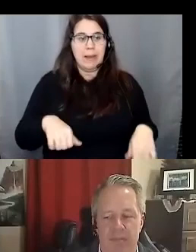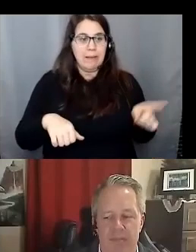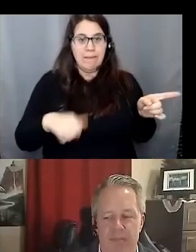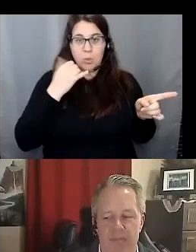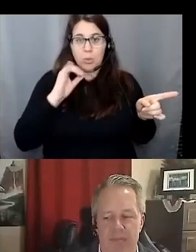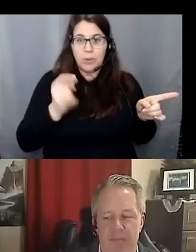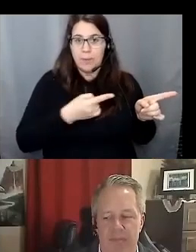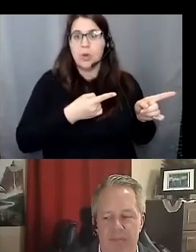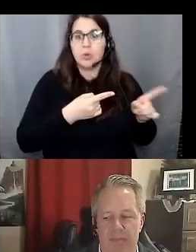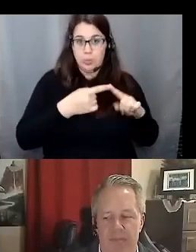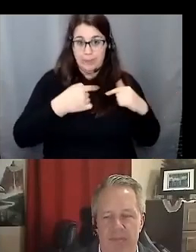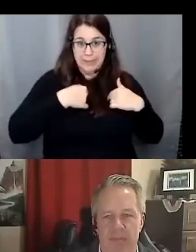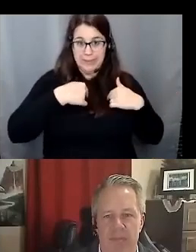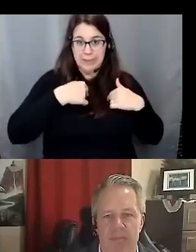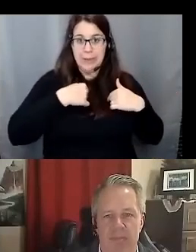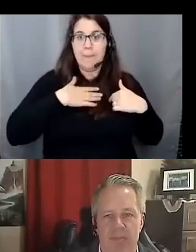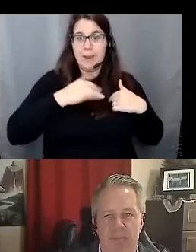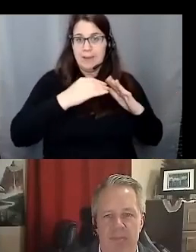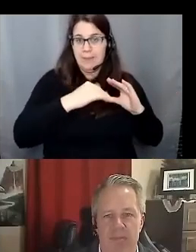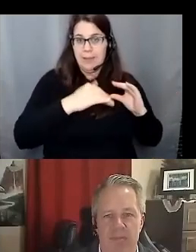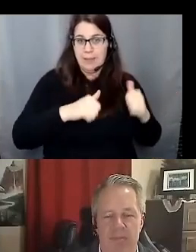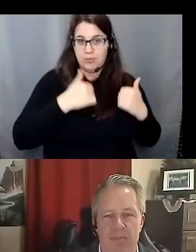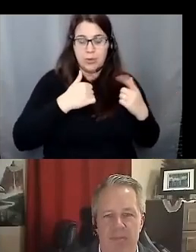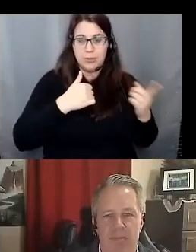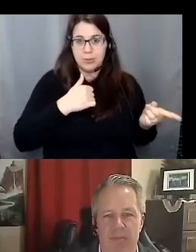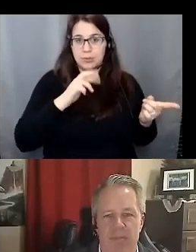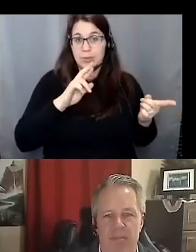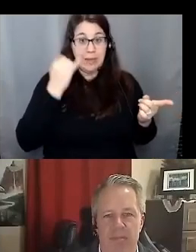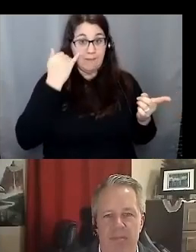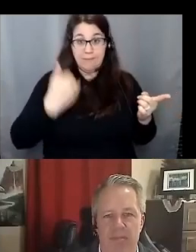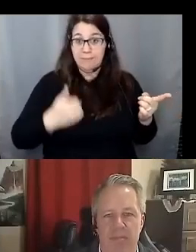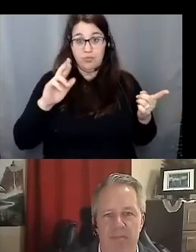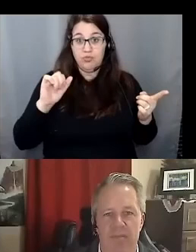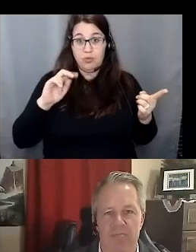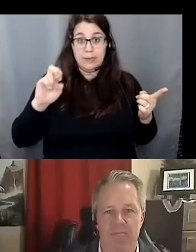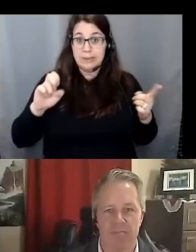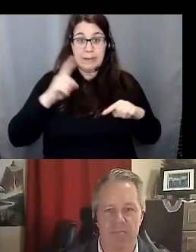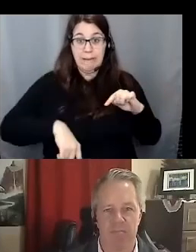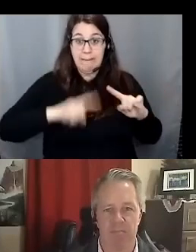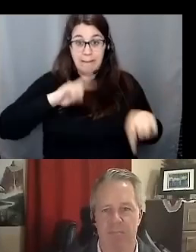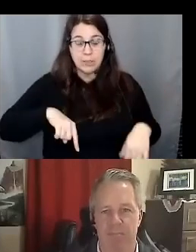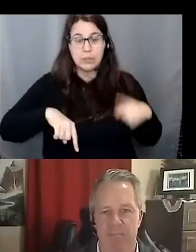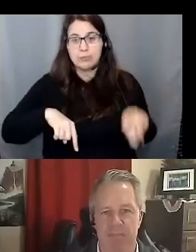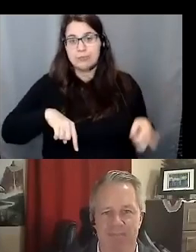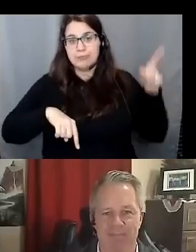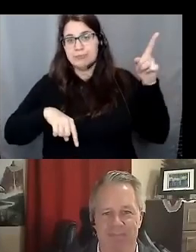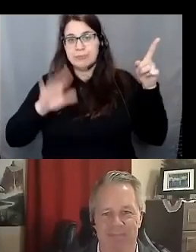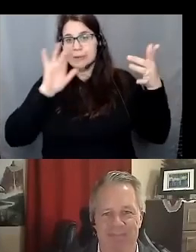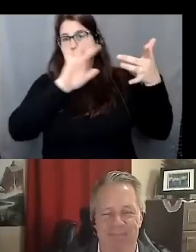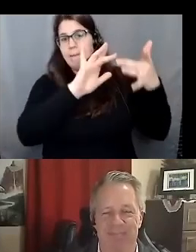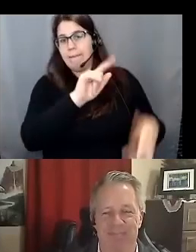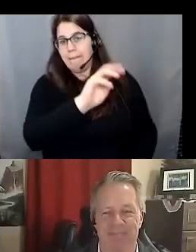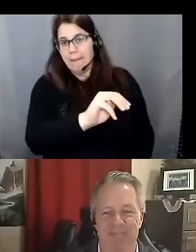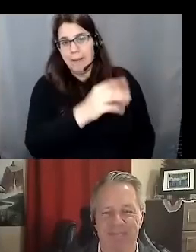comes directly to me. There's my email address. If it's something that I can't answer, you know, I'll reach out to Tom. Lucky Tom gets to hear from